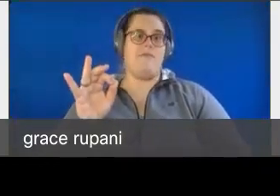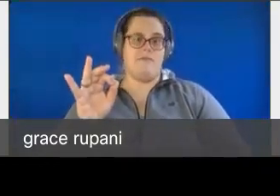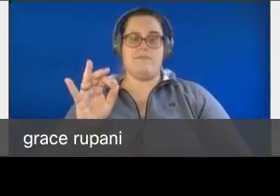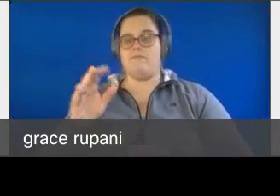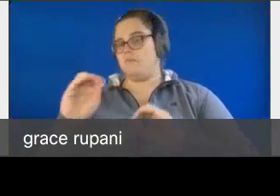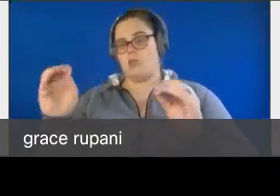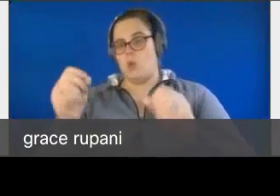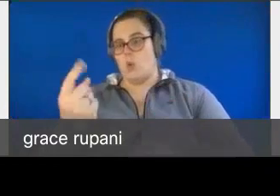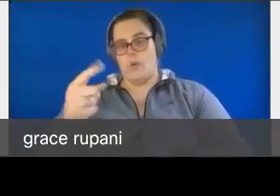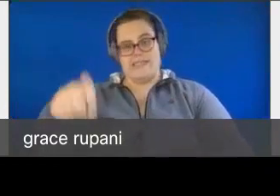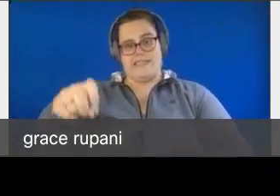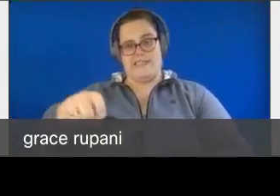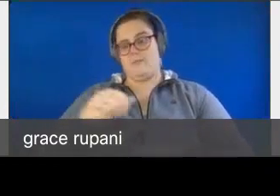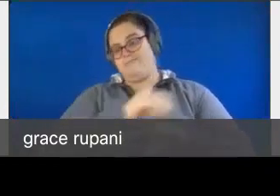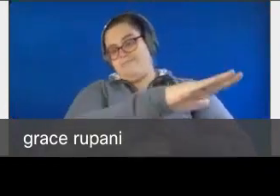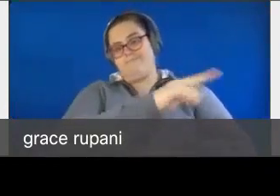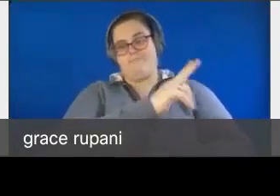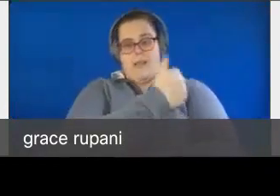diagnosis.